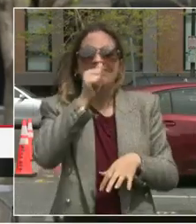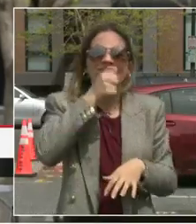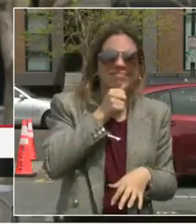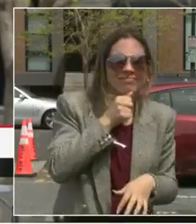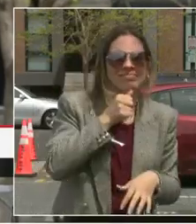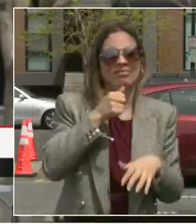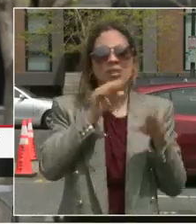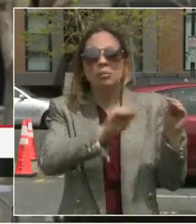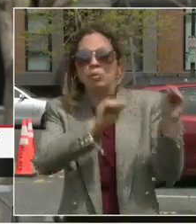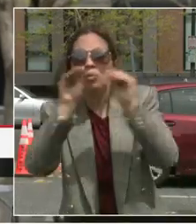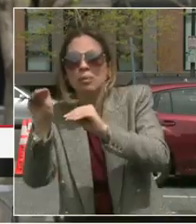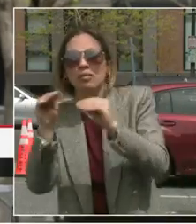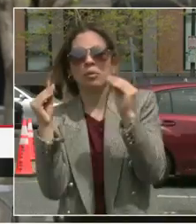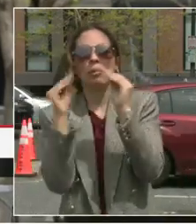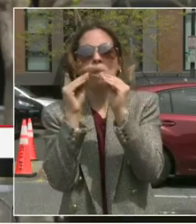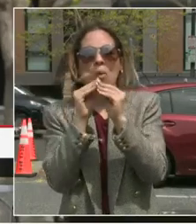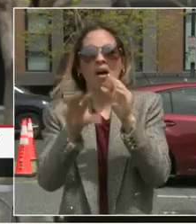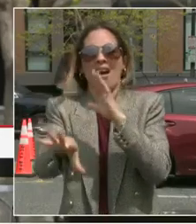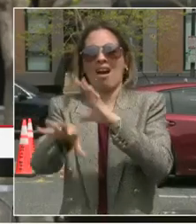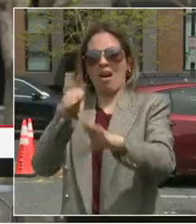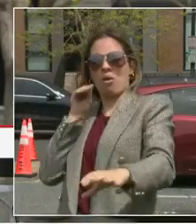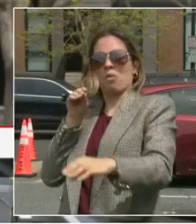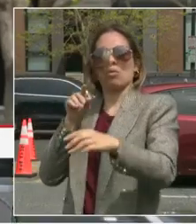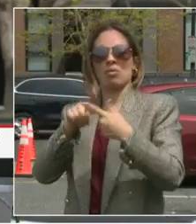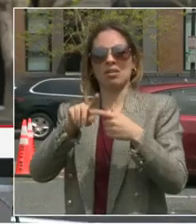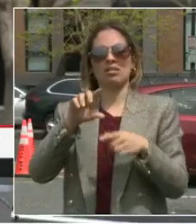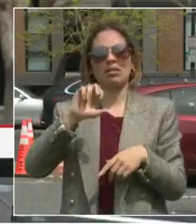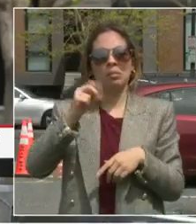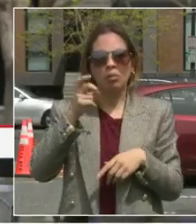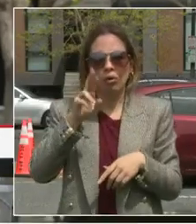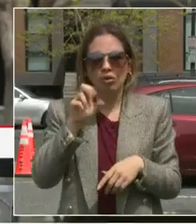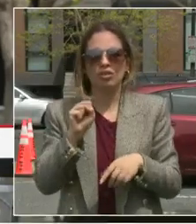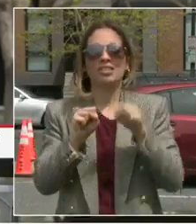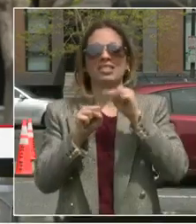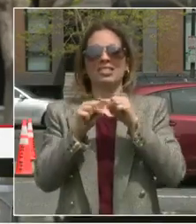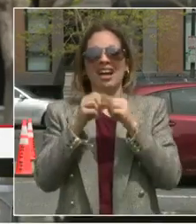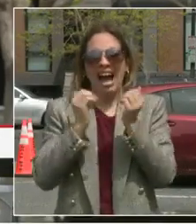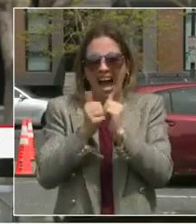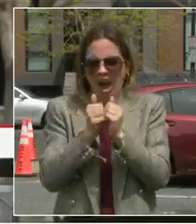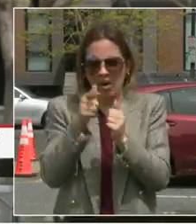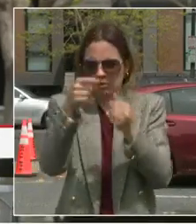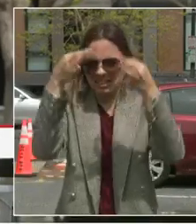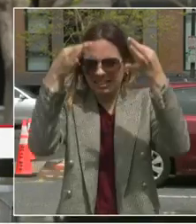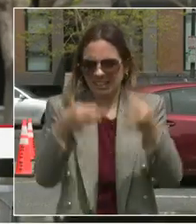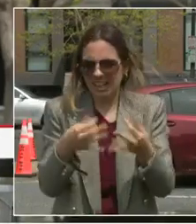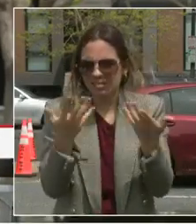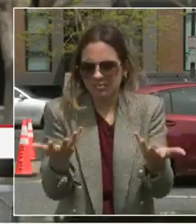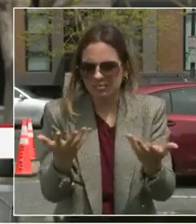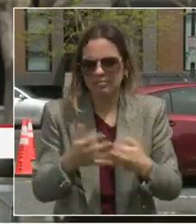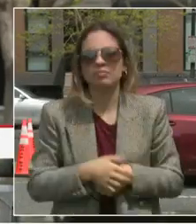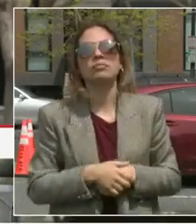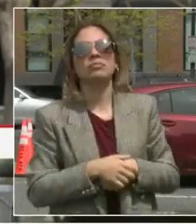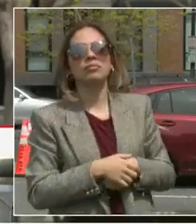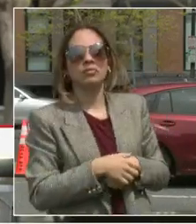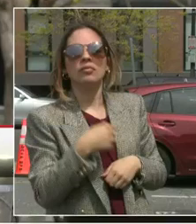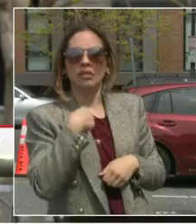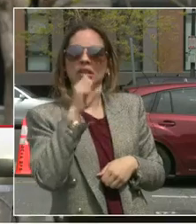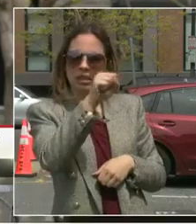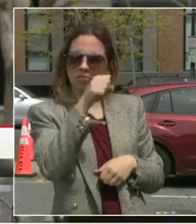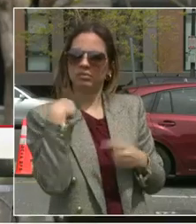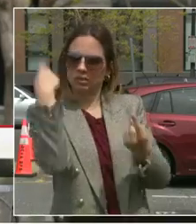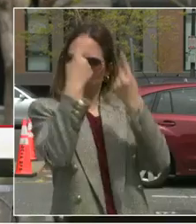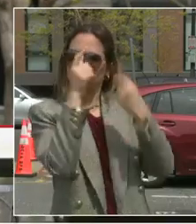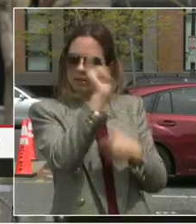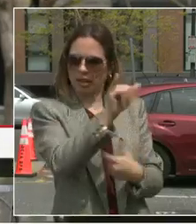more and more of them off of the parks and the corners and things like that? We have a thoughtful approach in our